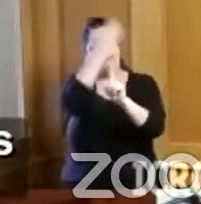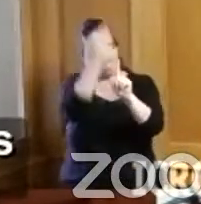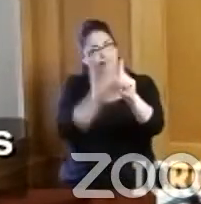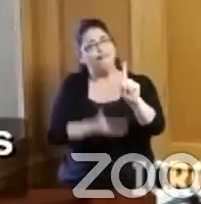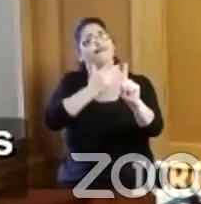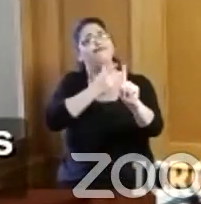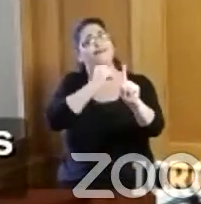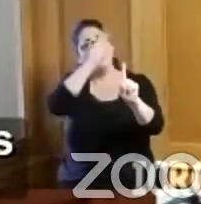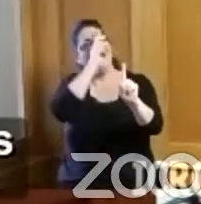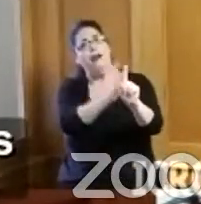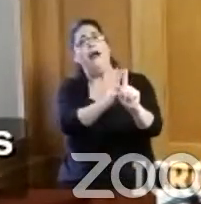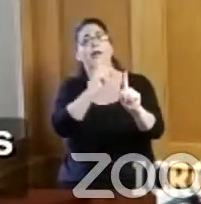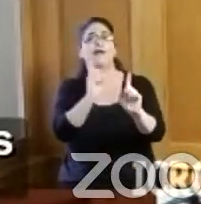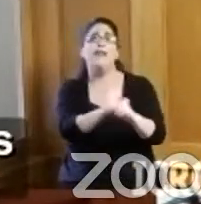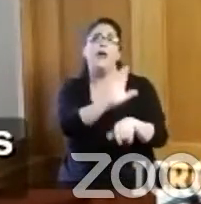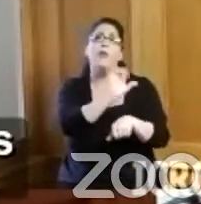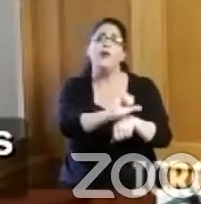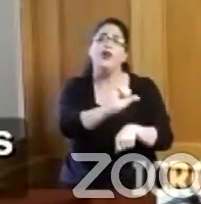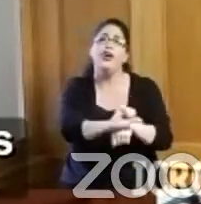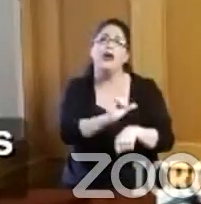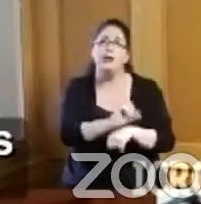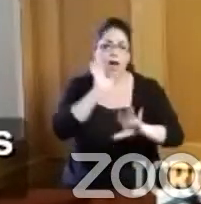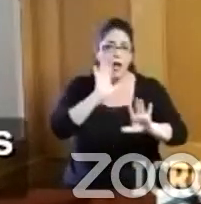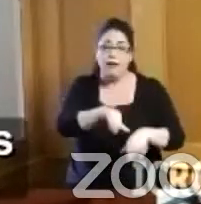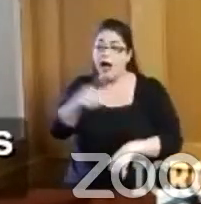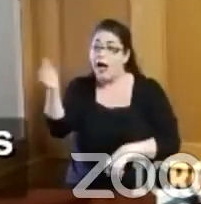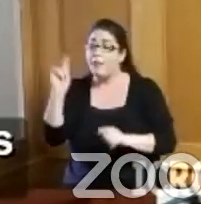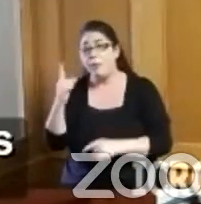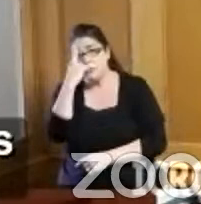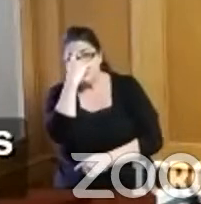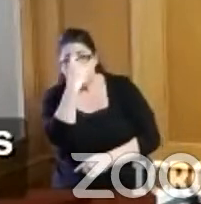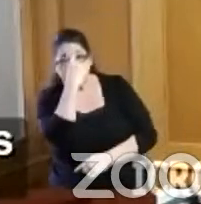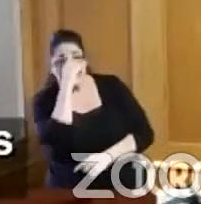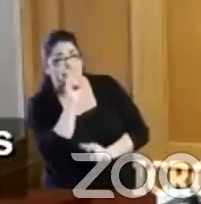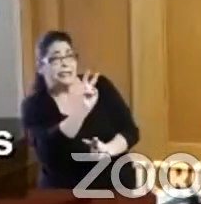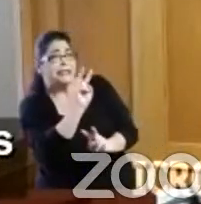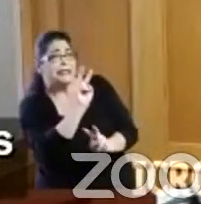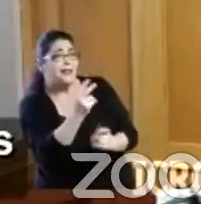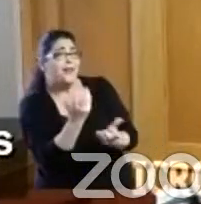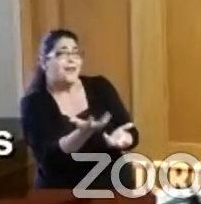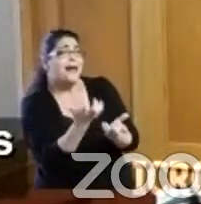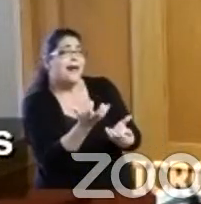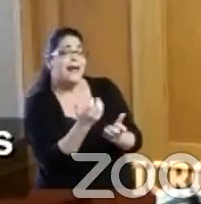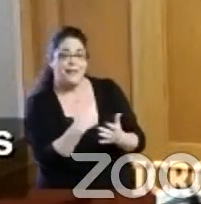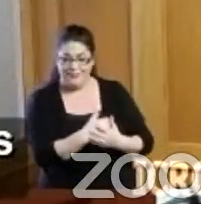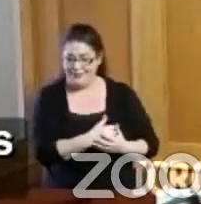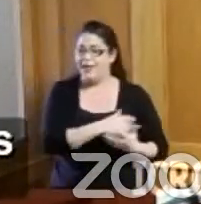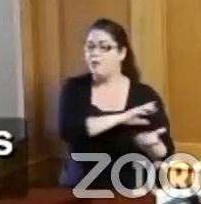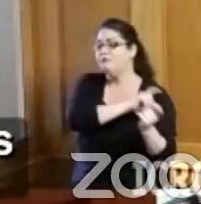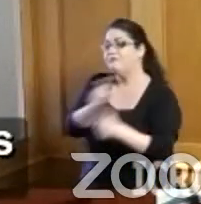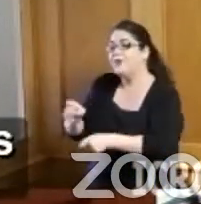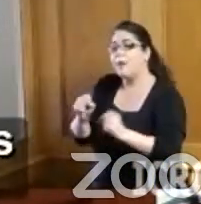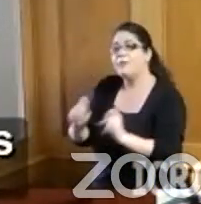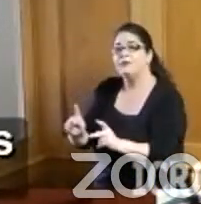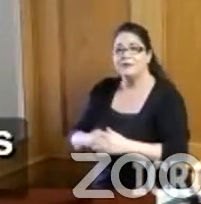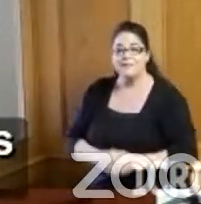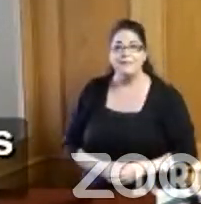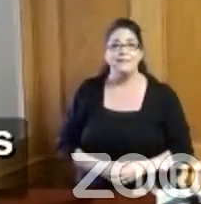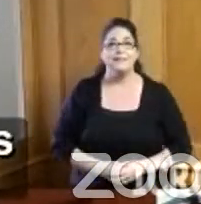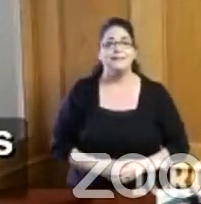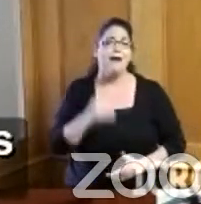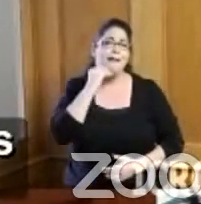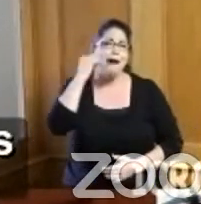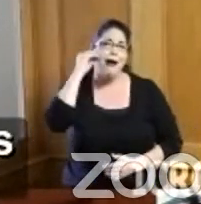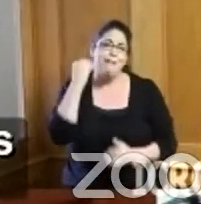what has already been done, but will encourage those that are dreaming of doing. It is necessary to celebrate our homegrown